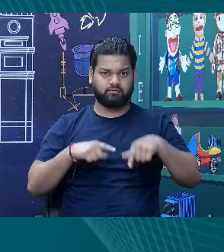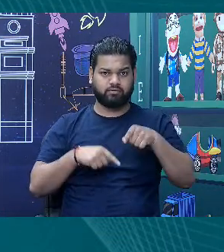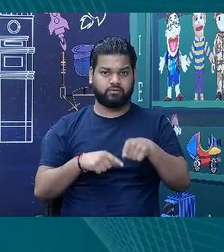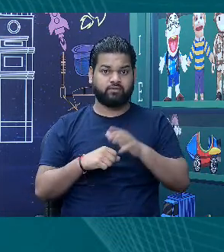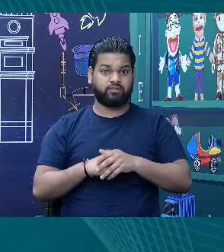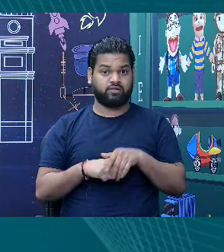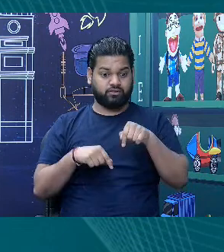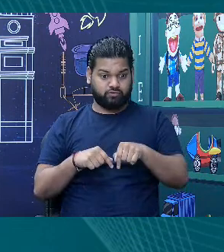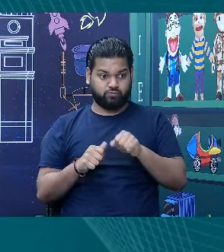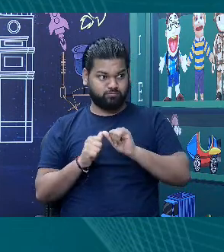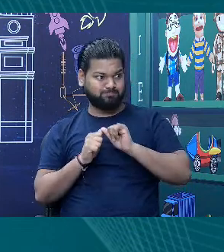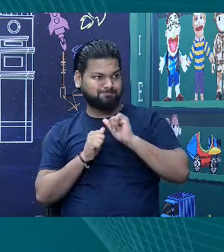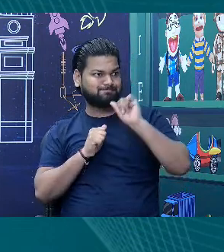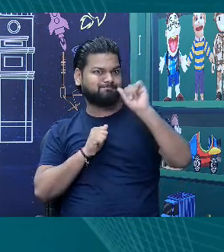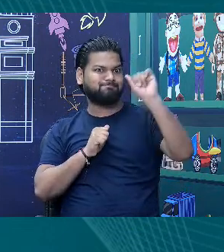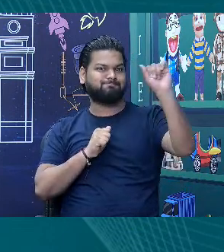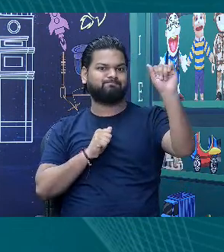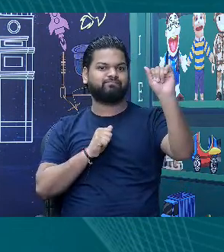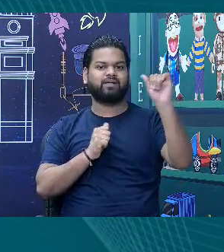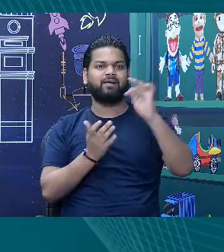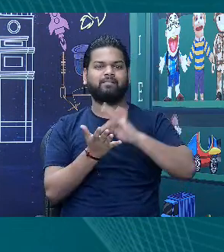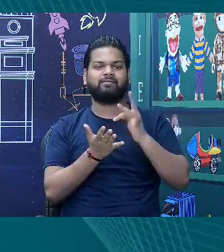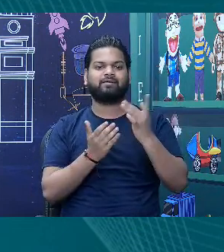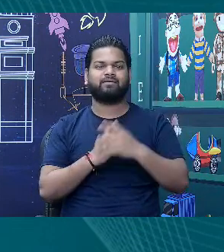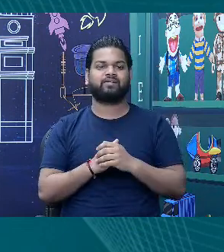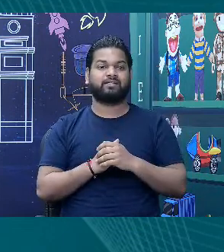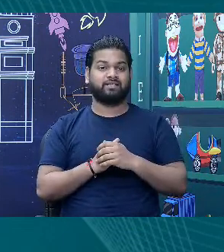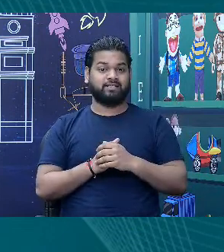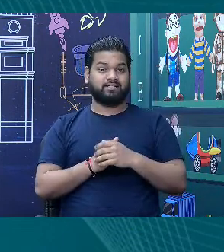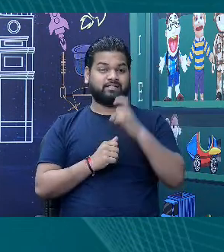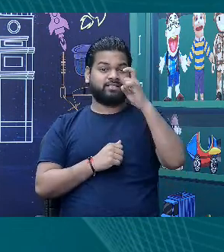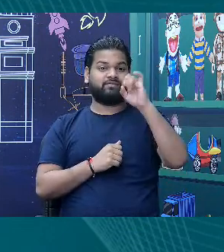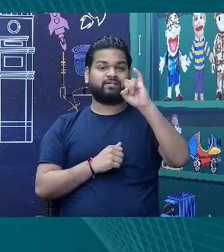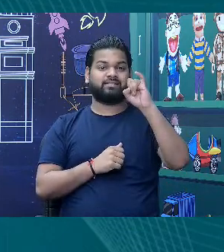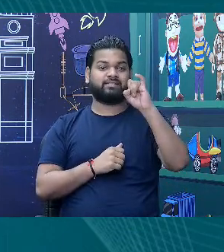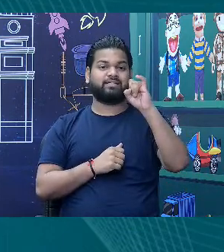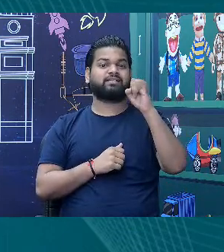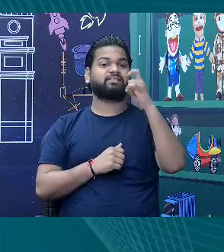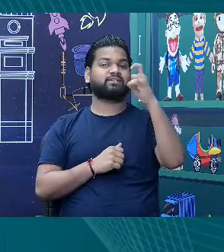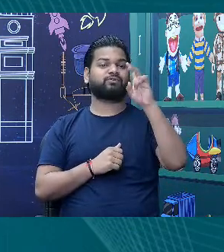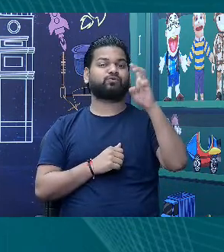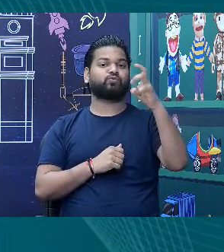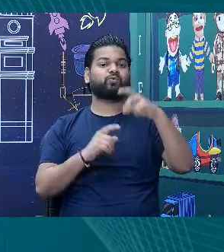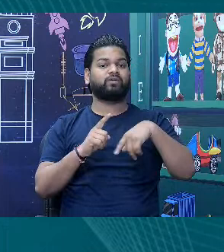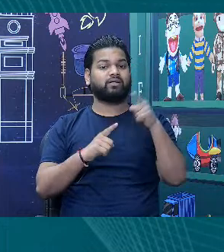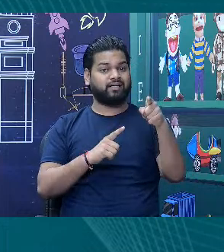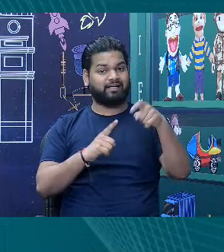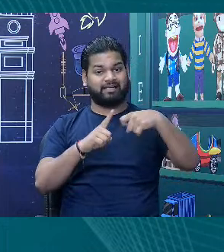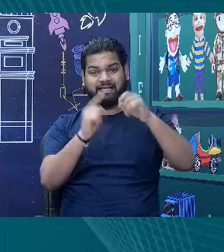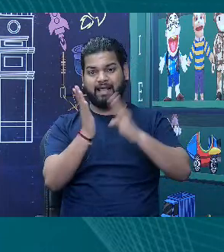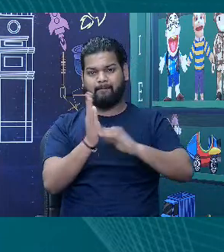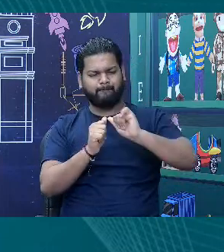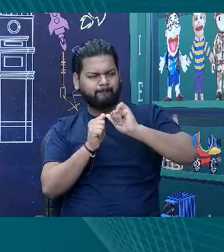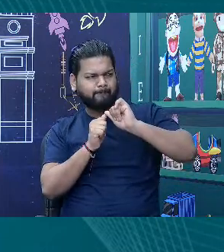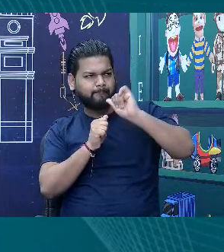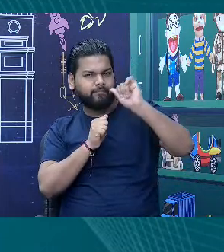7,672 kilometers apart, and it takes almost 9 hours of air travel to reach London from